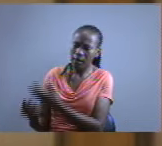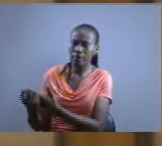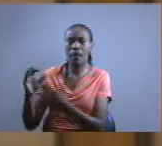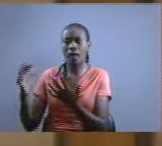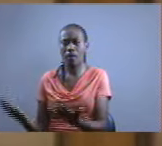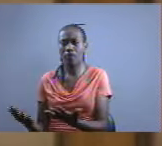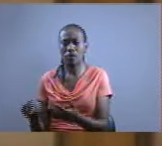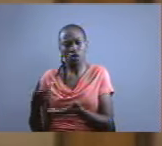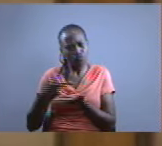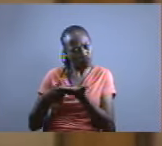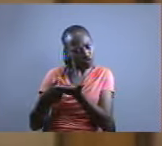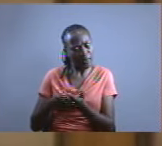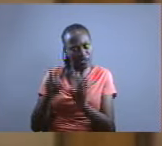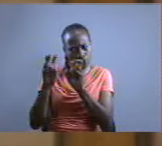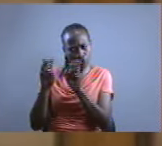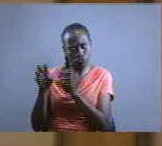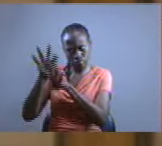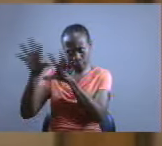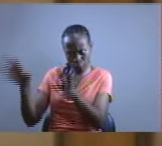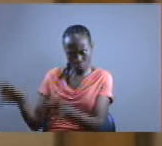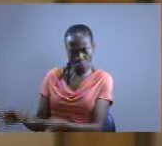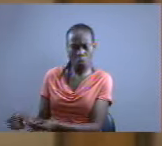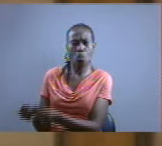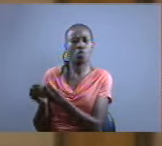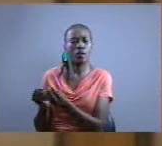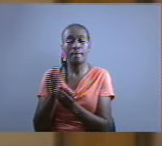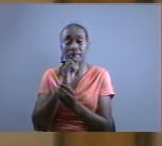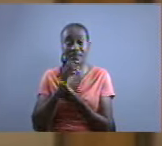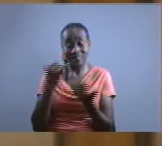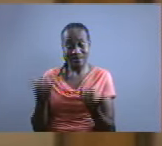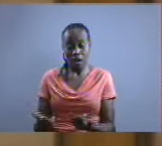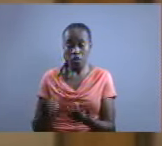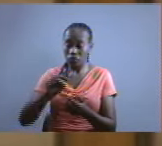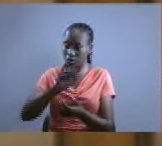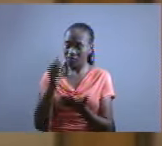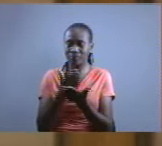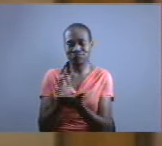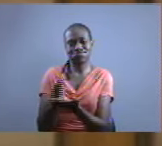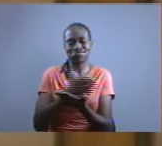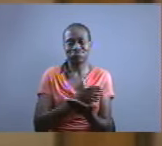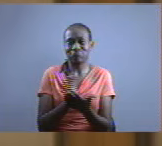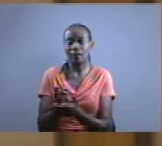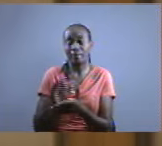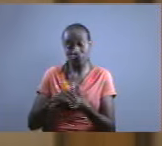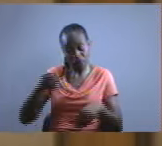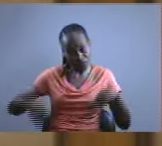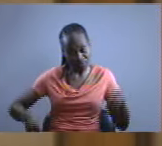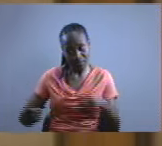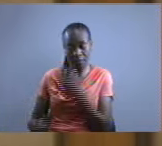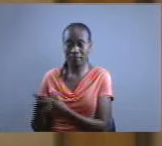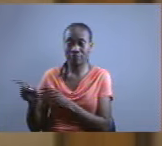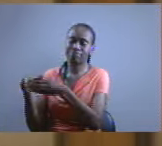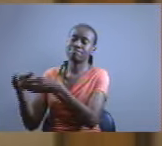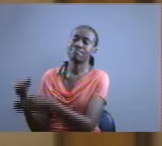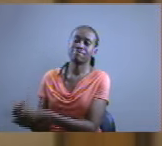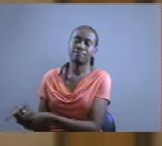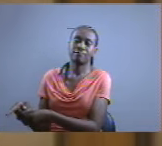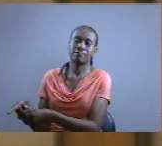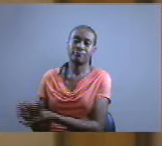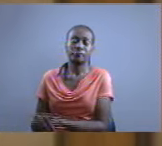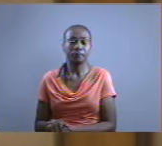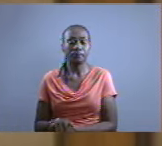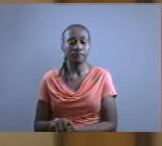urgently debate these issues, which are dividing our nation as significant numbers of youth feel they are being discriminated against.